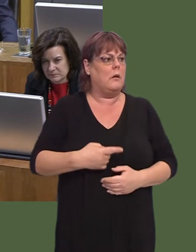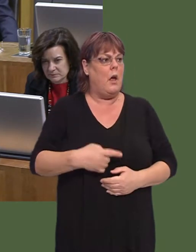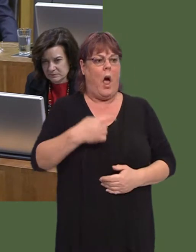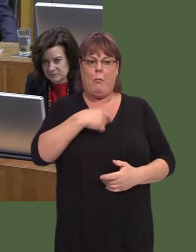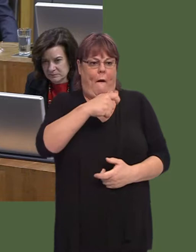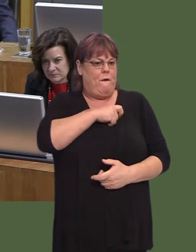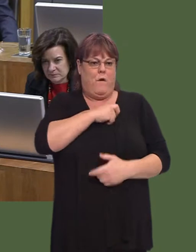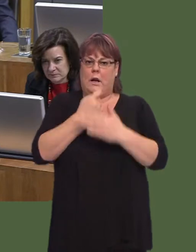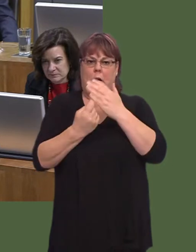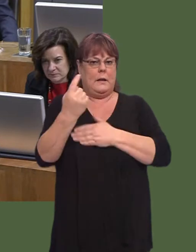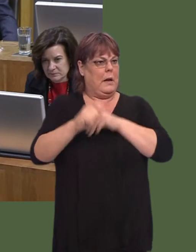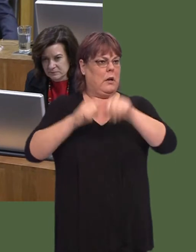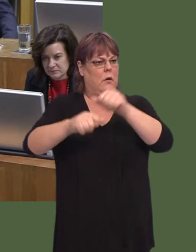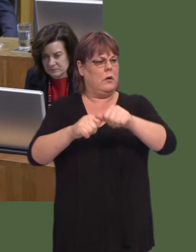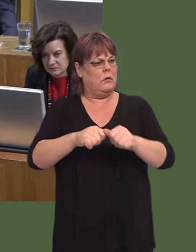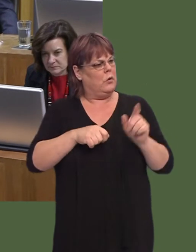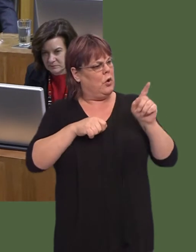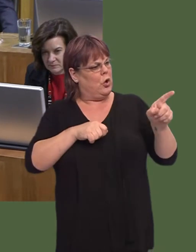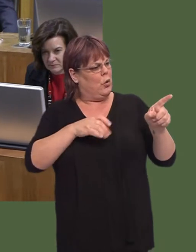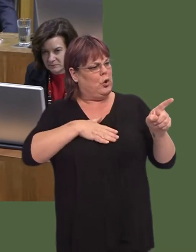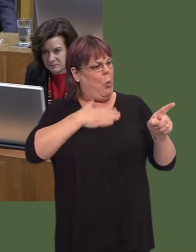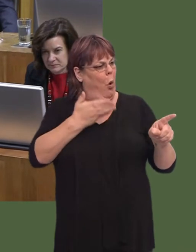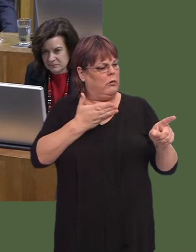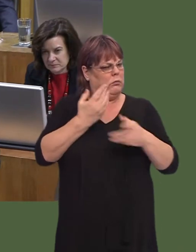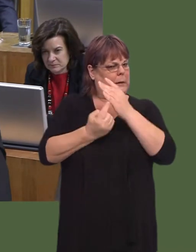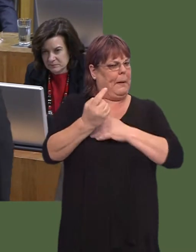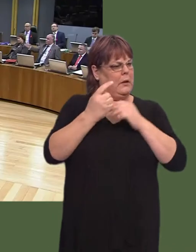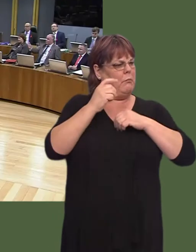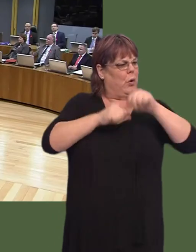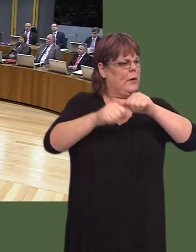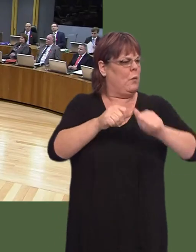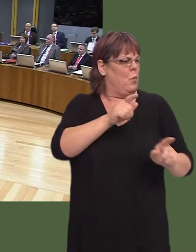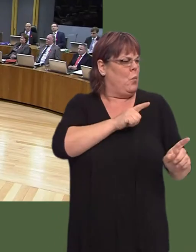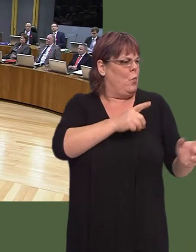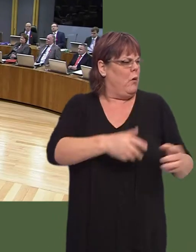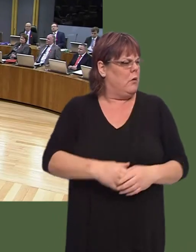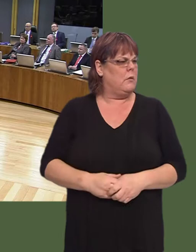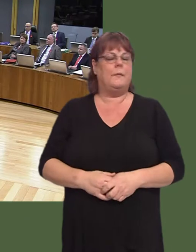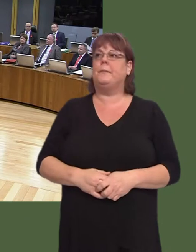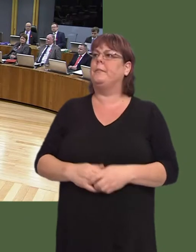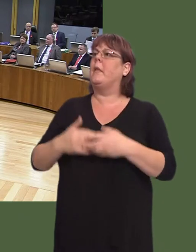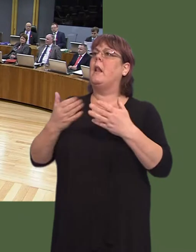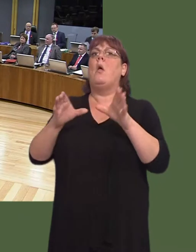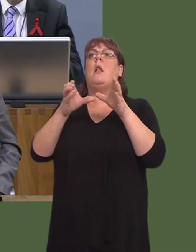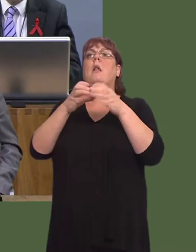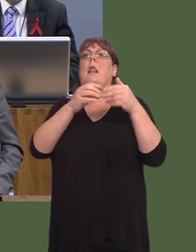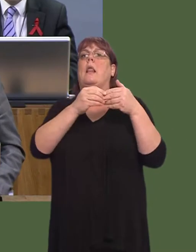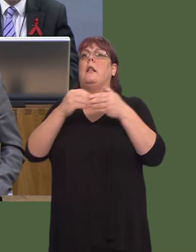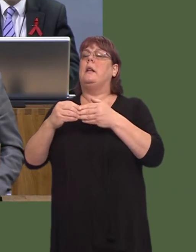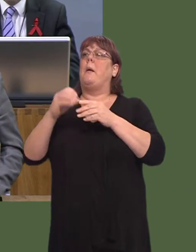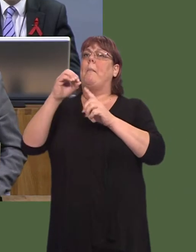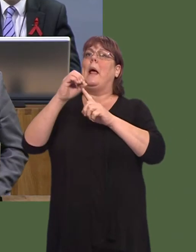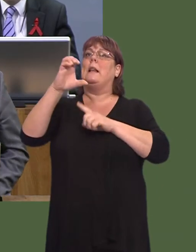afraid of an independent process. I don't know why he is so afraid of an independent process. That's why I'm asking you to submit yourself. What about collective responsibility? Plaid Cymru, Leanne